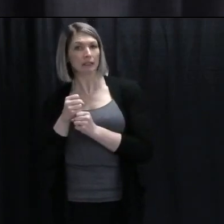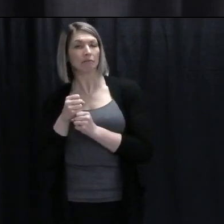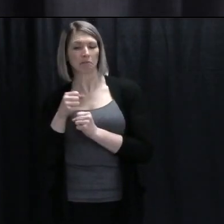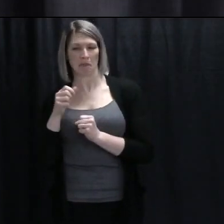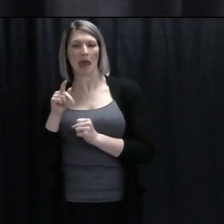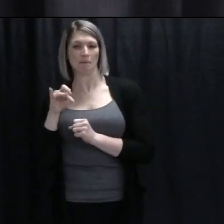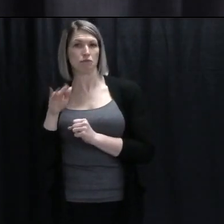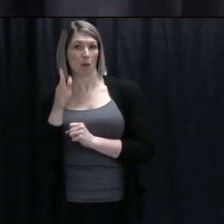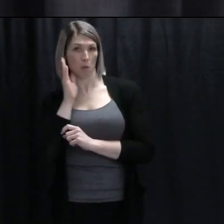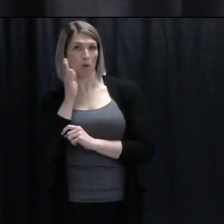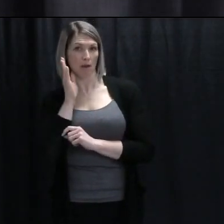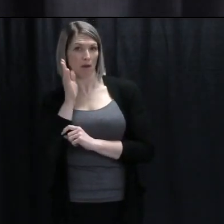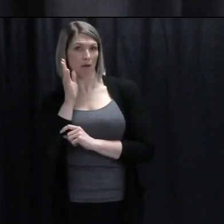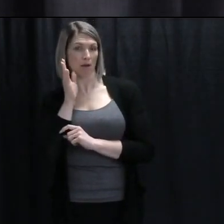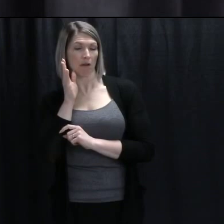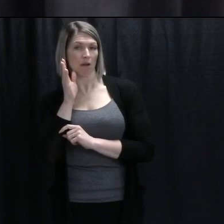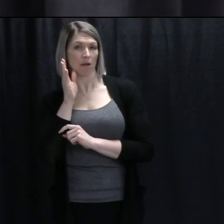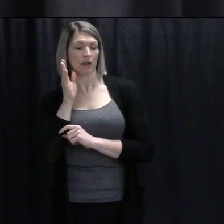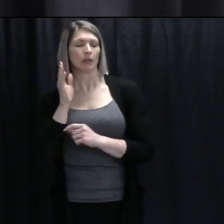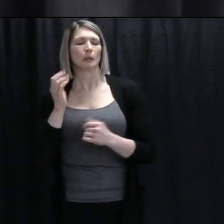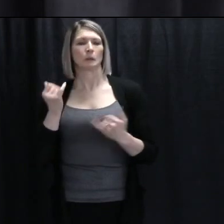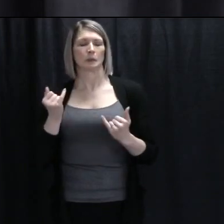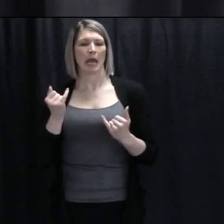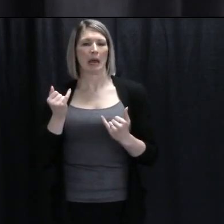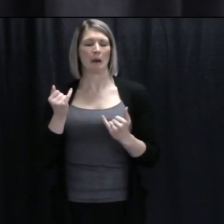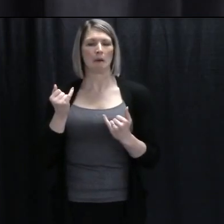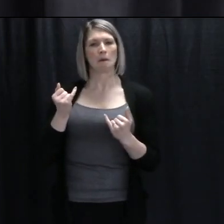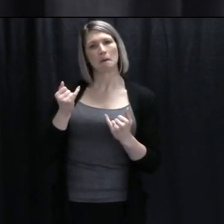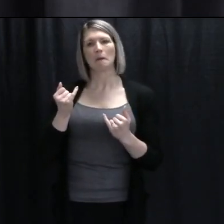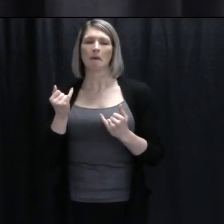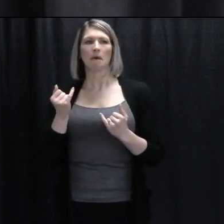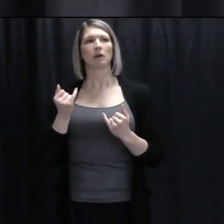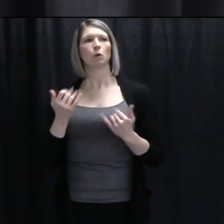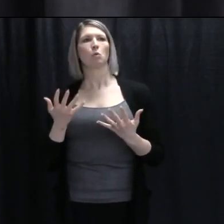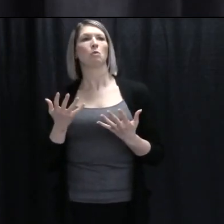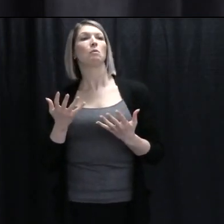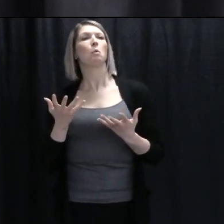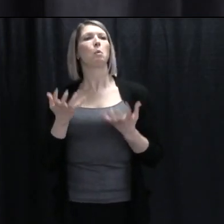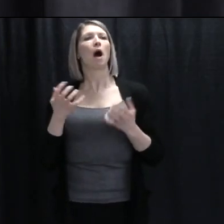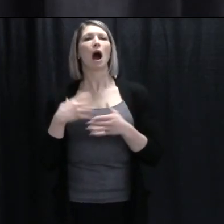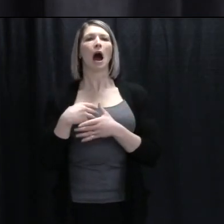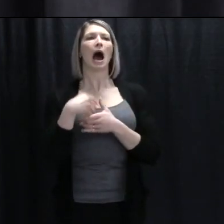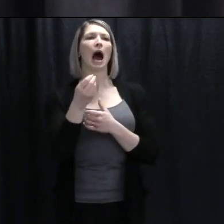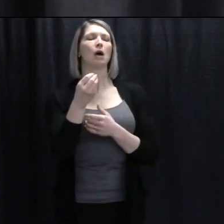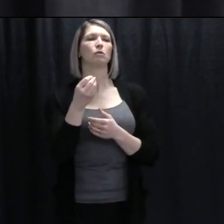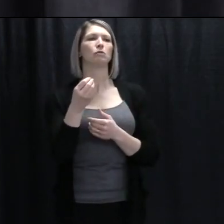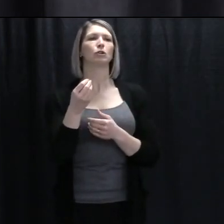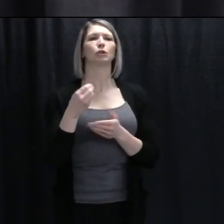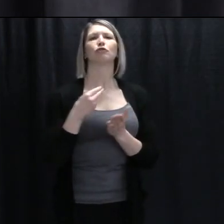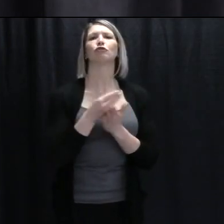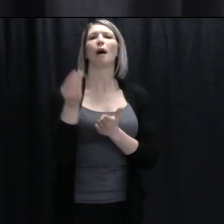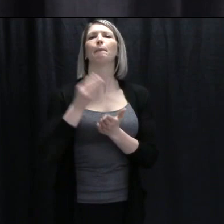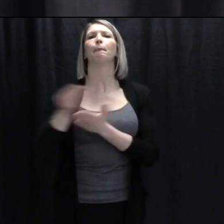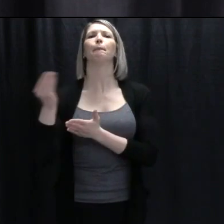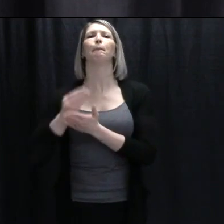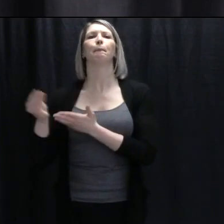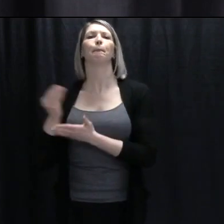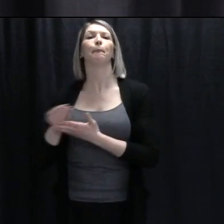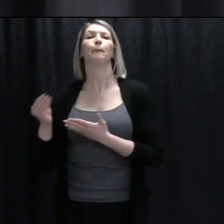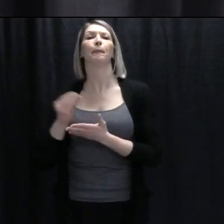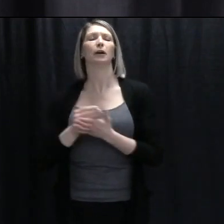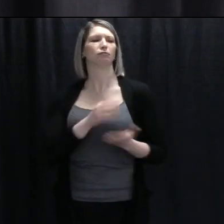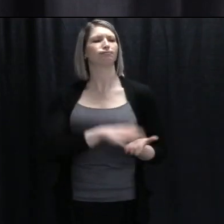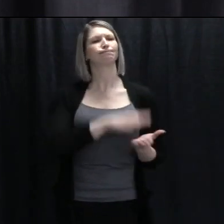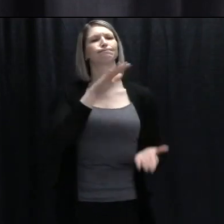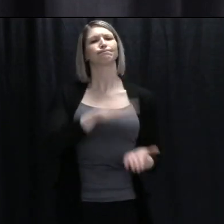things. And so it's natural that at this occasion people would want to go out and do their weekly grocery shop and stock